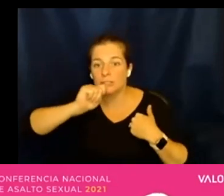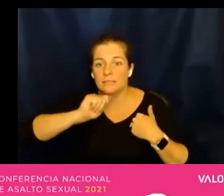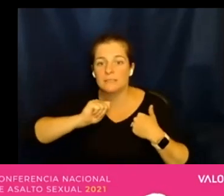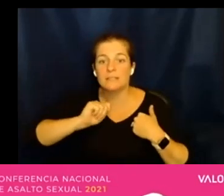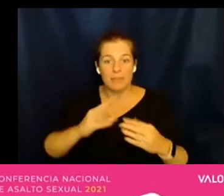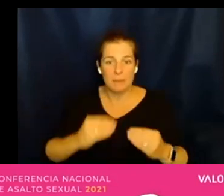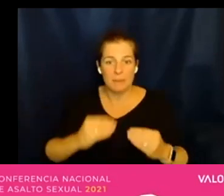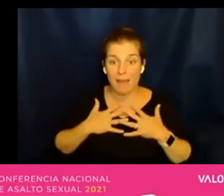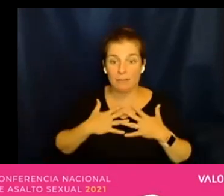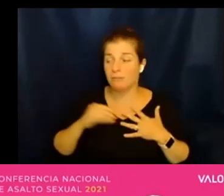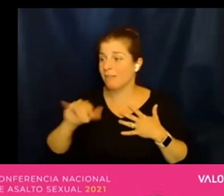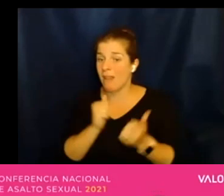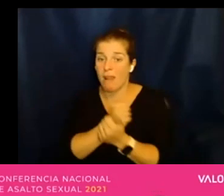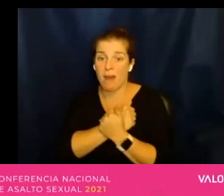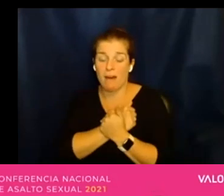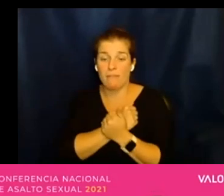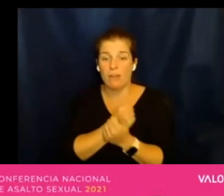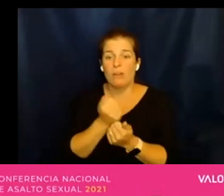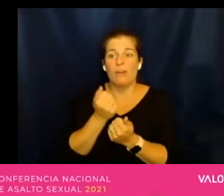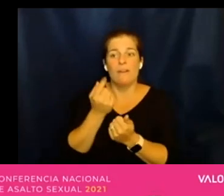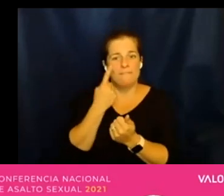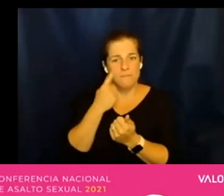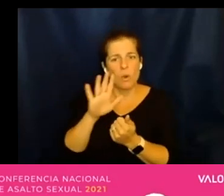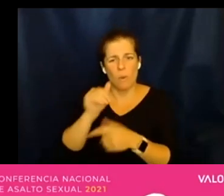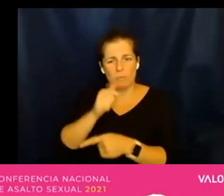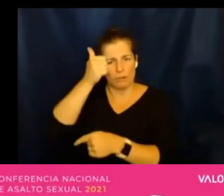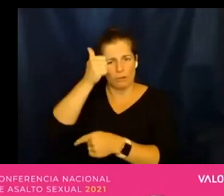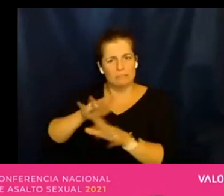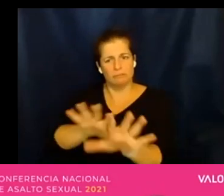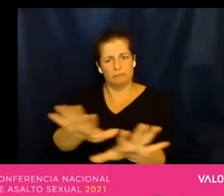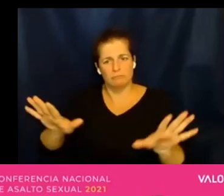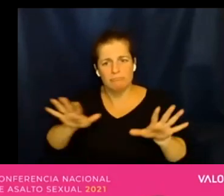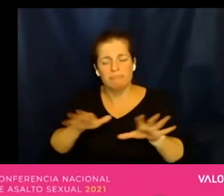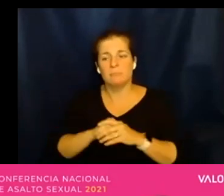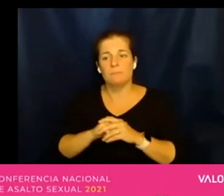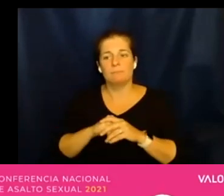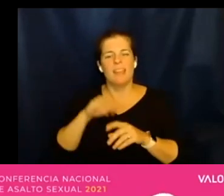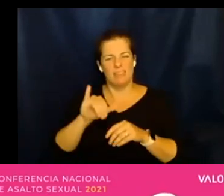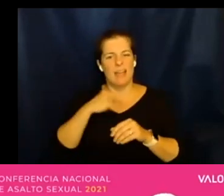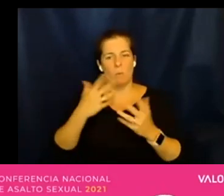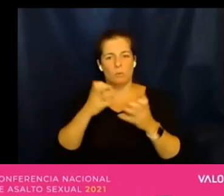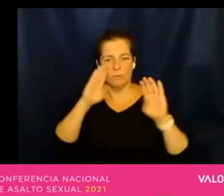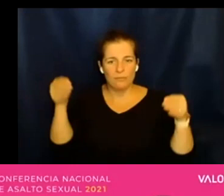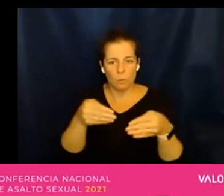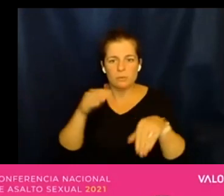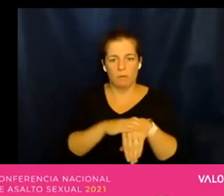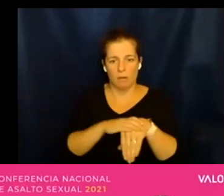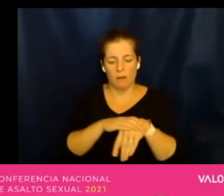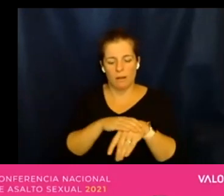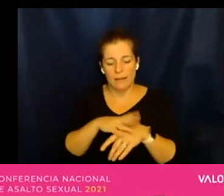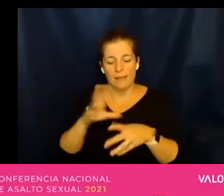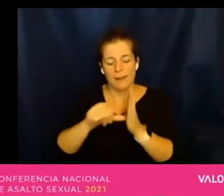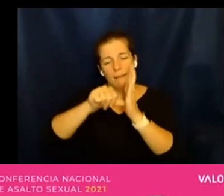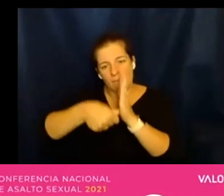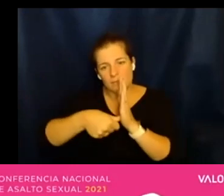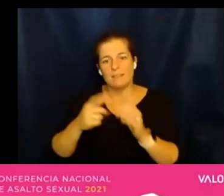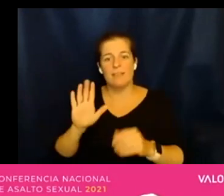love for one's brethren. And I think that this is one of the things that I focus most in, in emphasizing that we